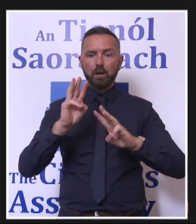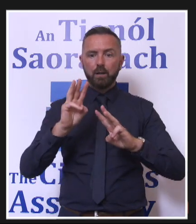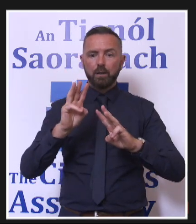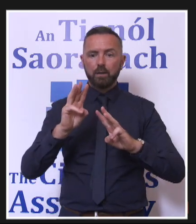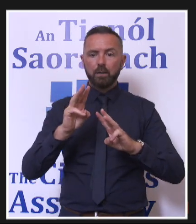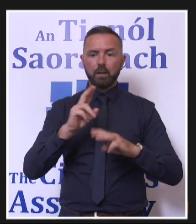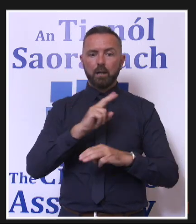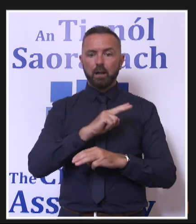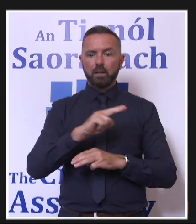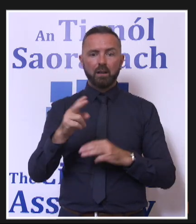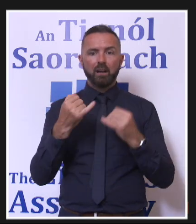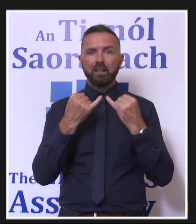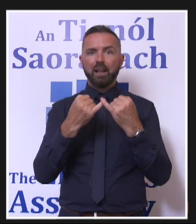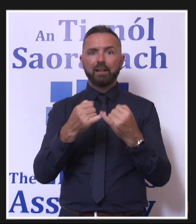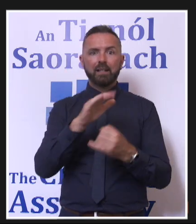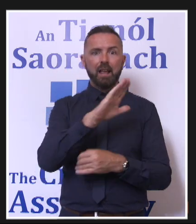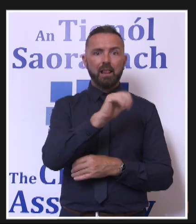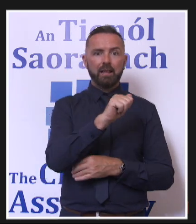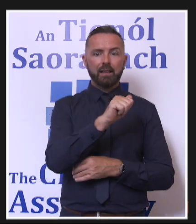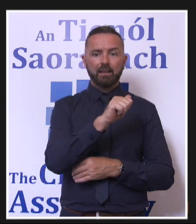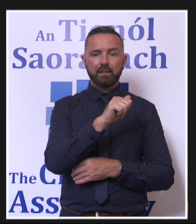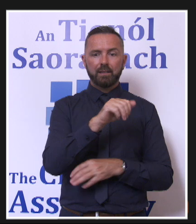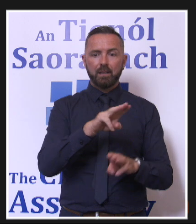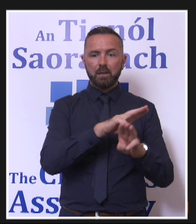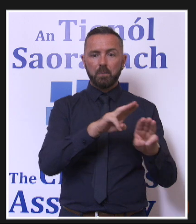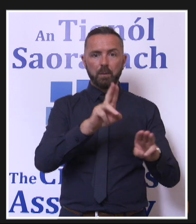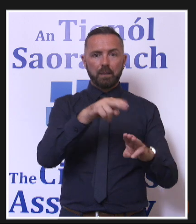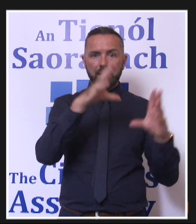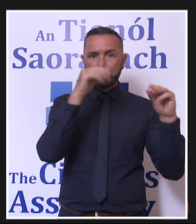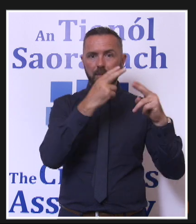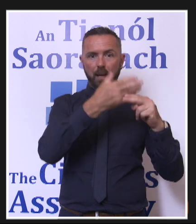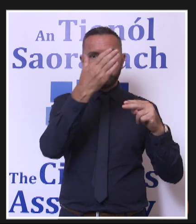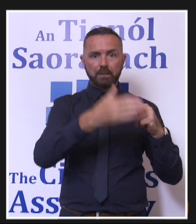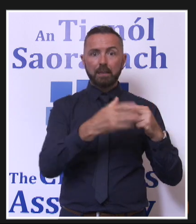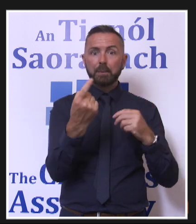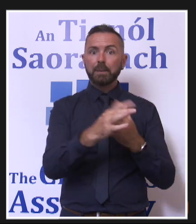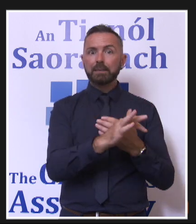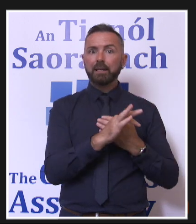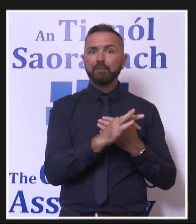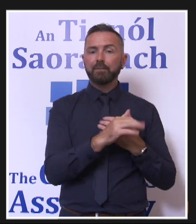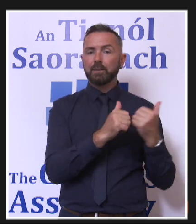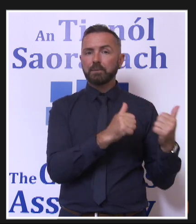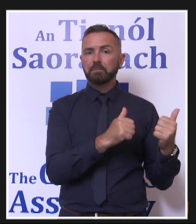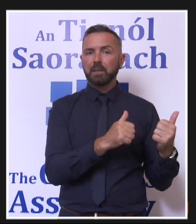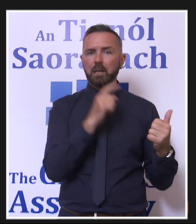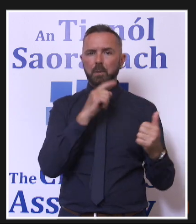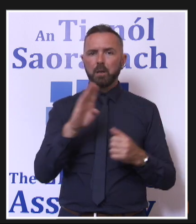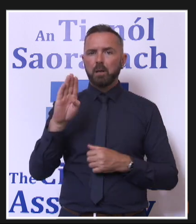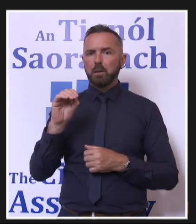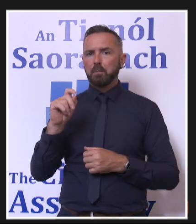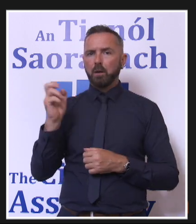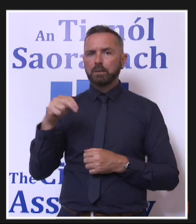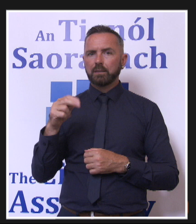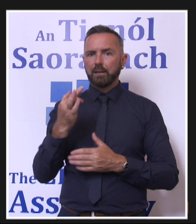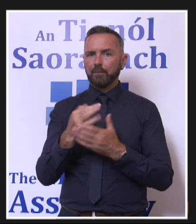Unlike Los Angeles, where people can sleep outside and be safe, in Boston for a few months out of